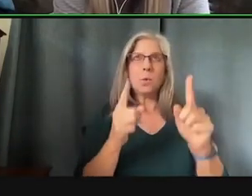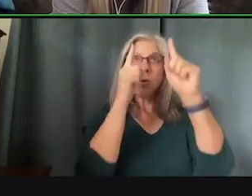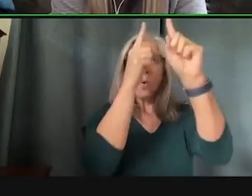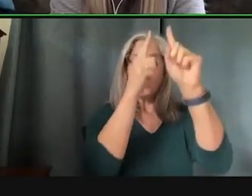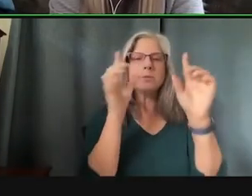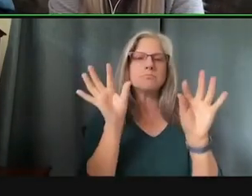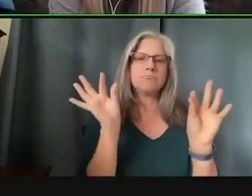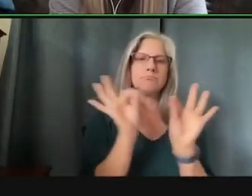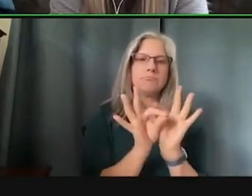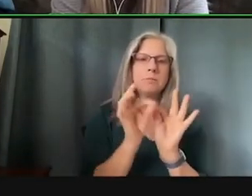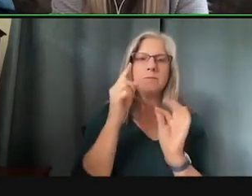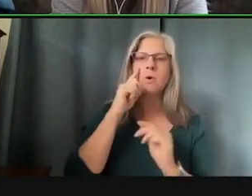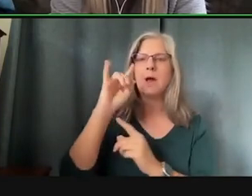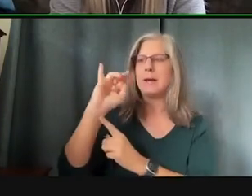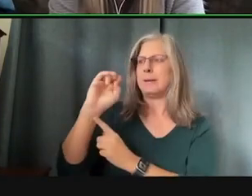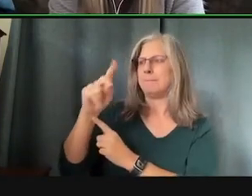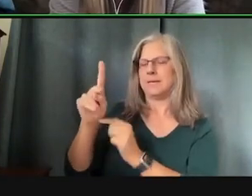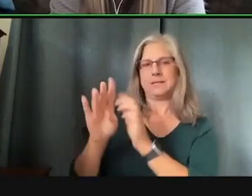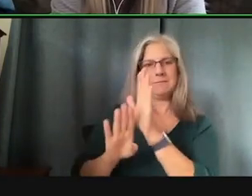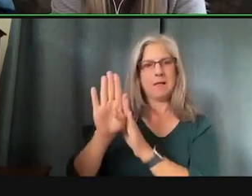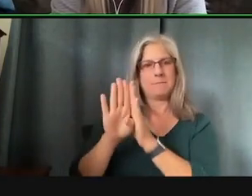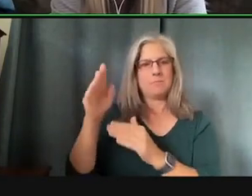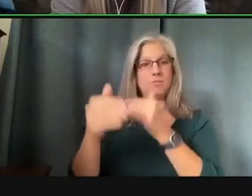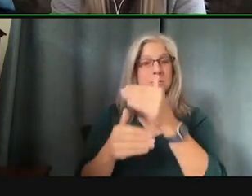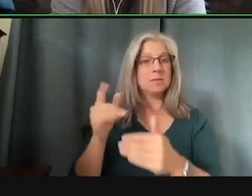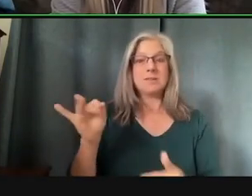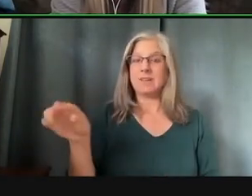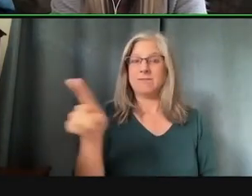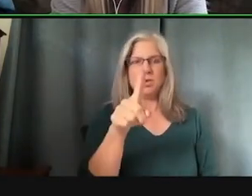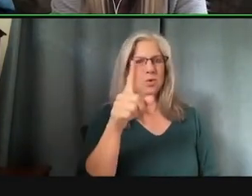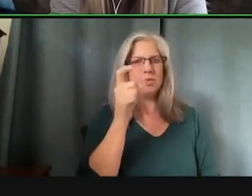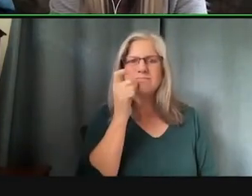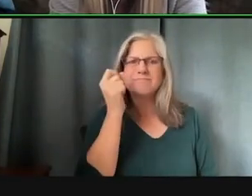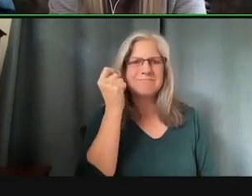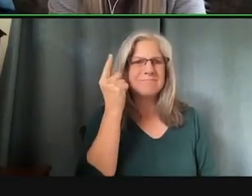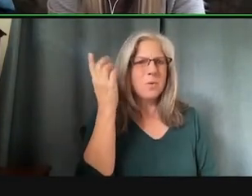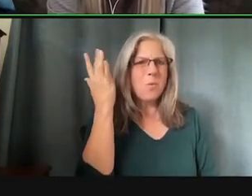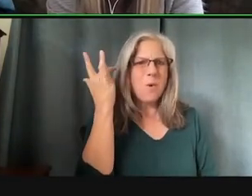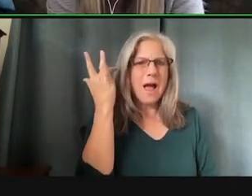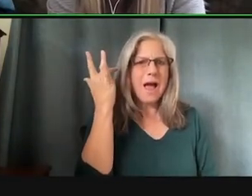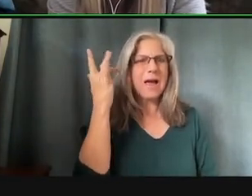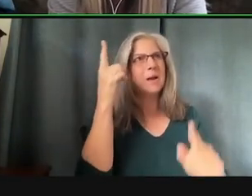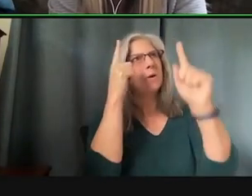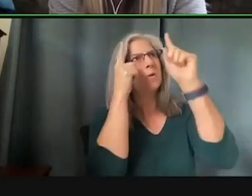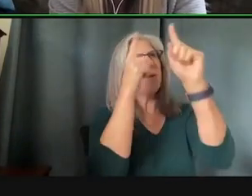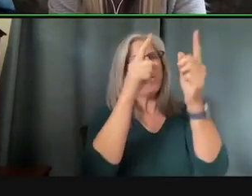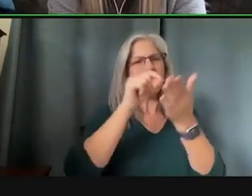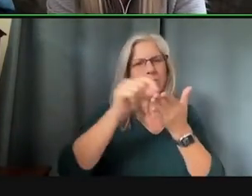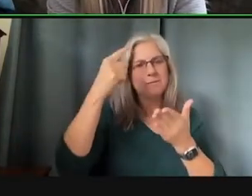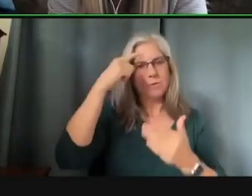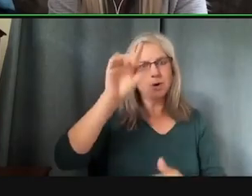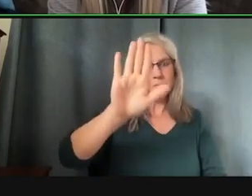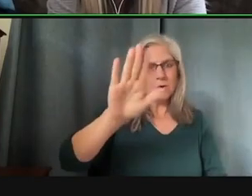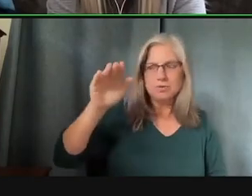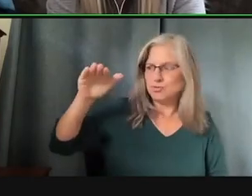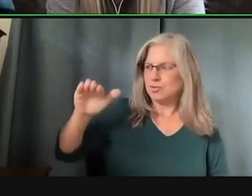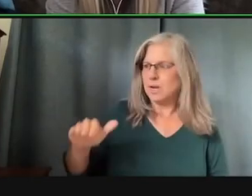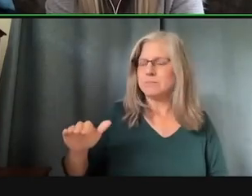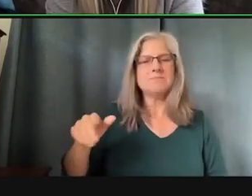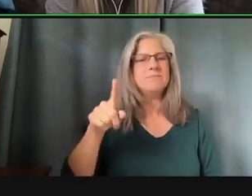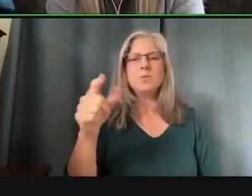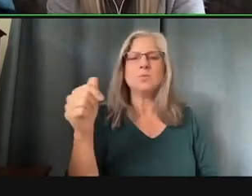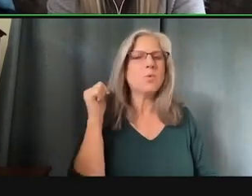to the IEP development process. And if you don't understand why a goal is being written for your child, you're not going